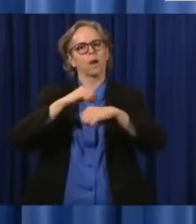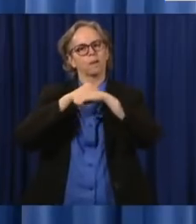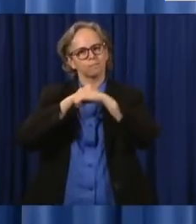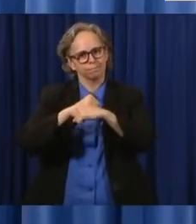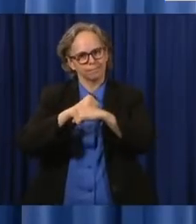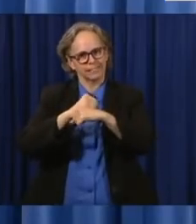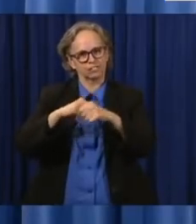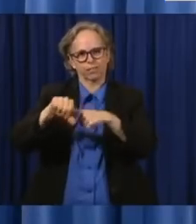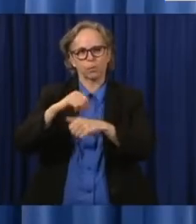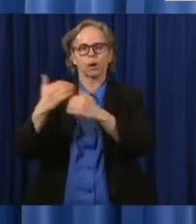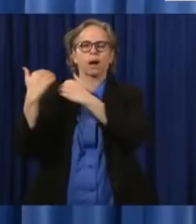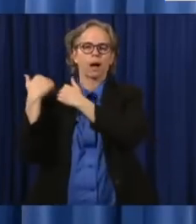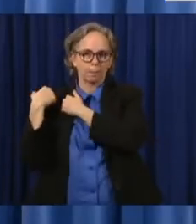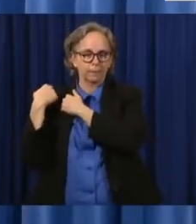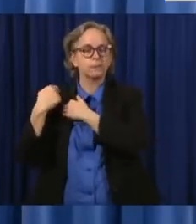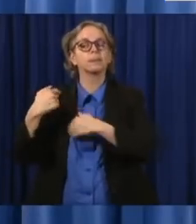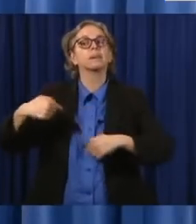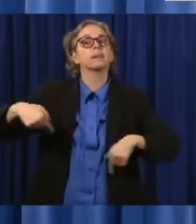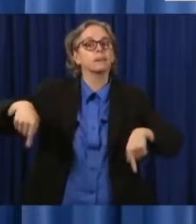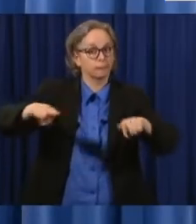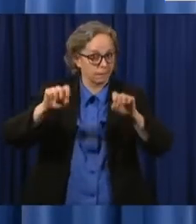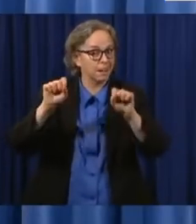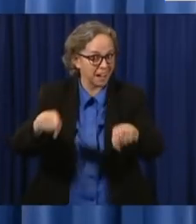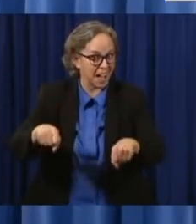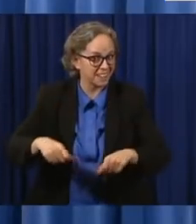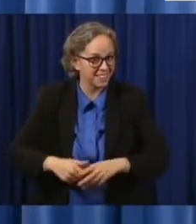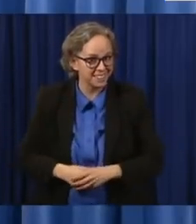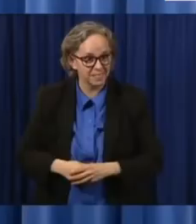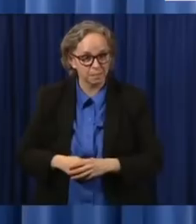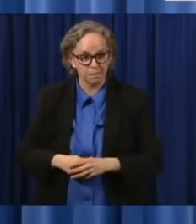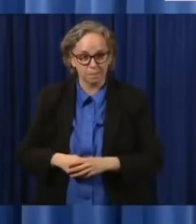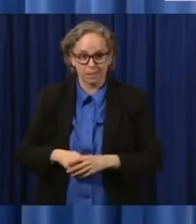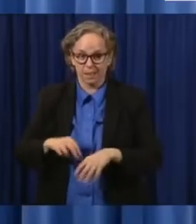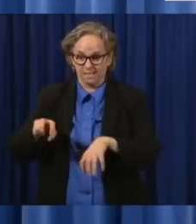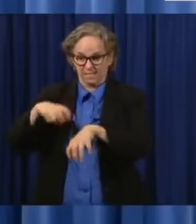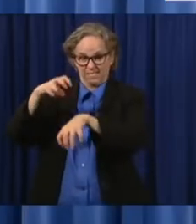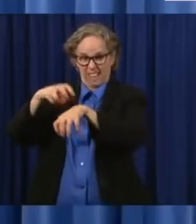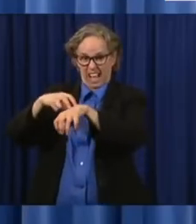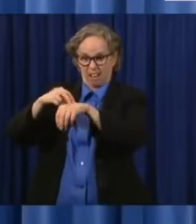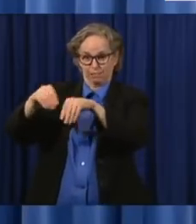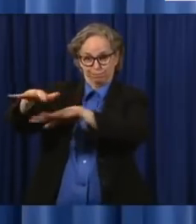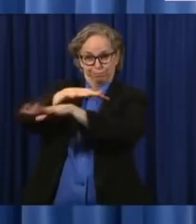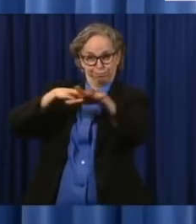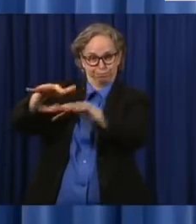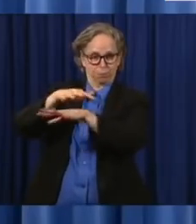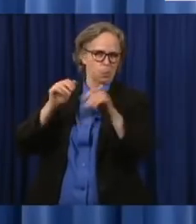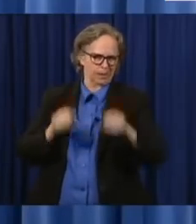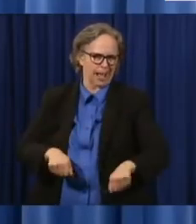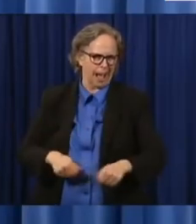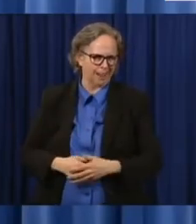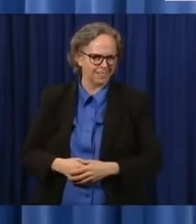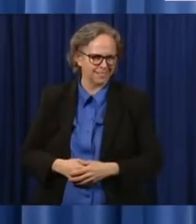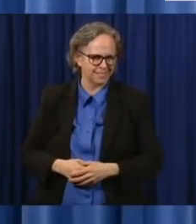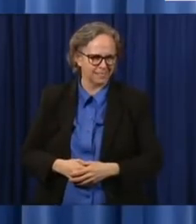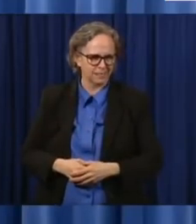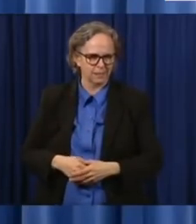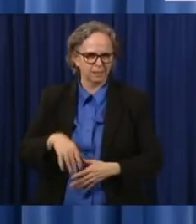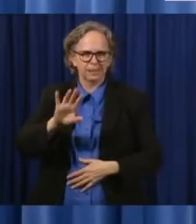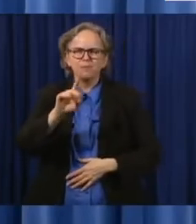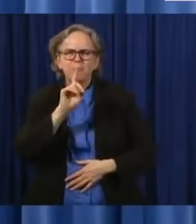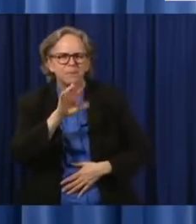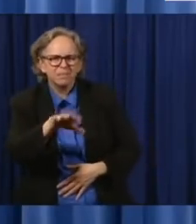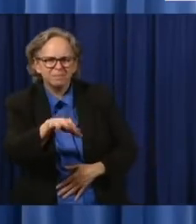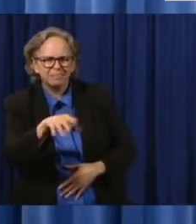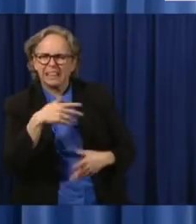opportunity to do it. And during this virus, we really have the opportunity to do that. So is just the